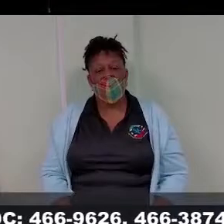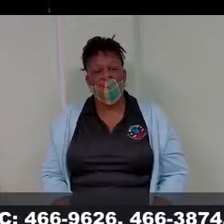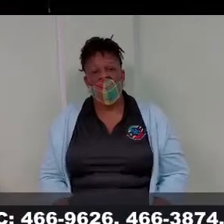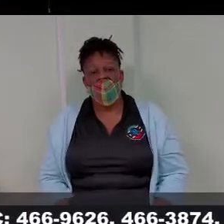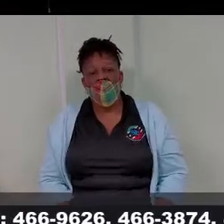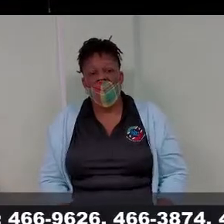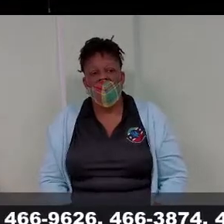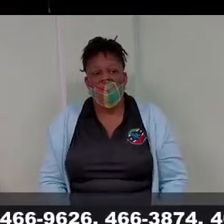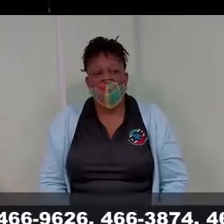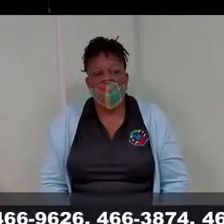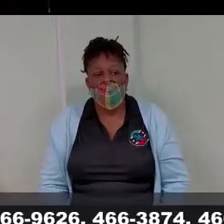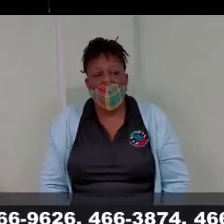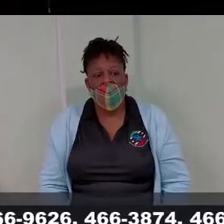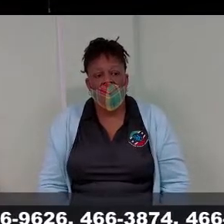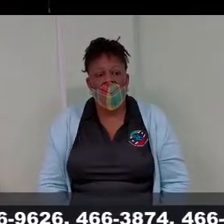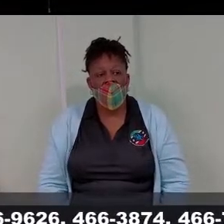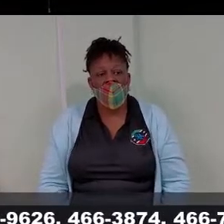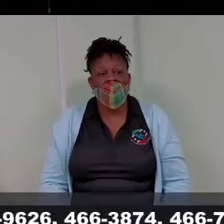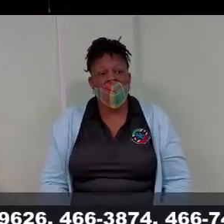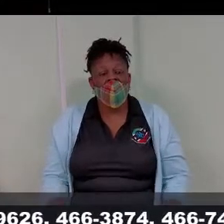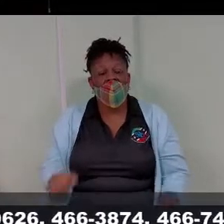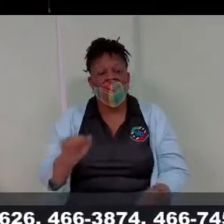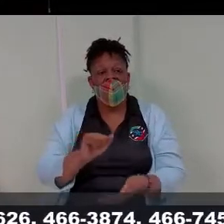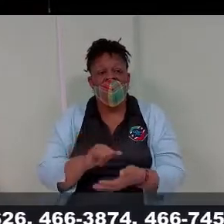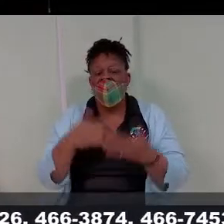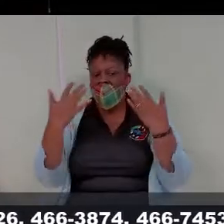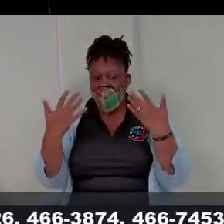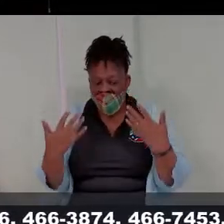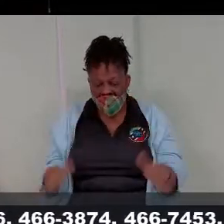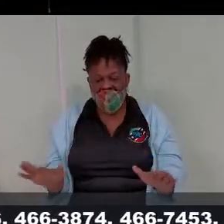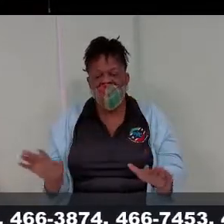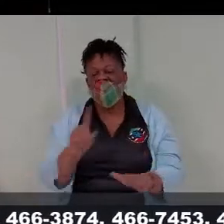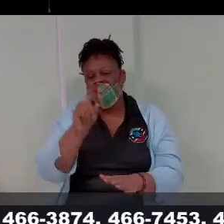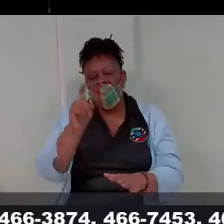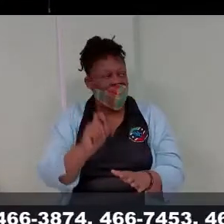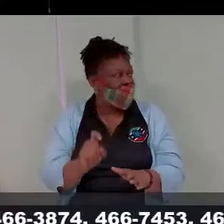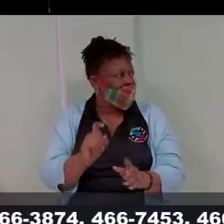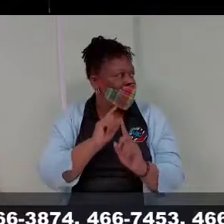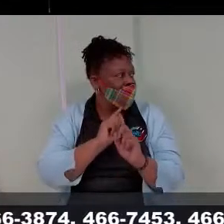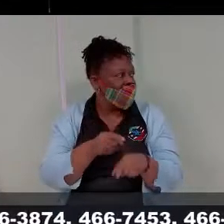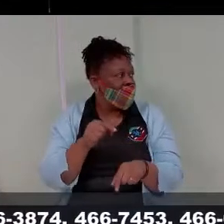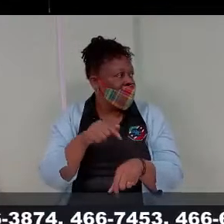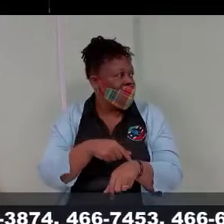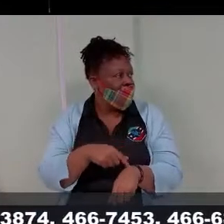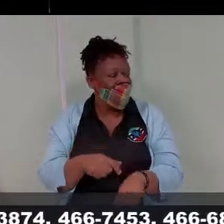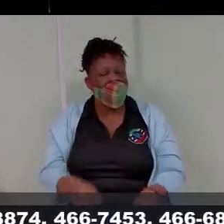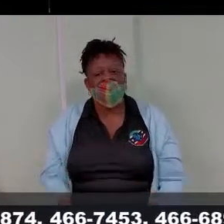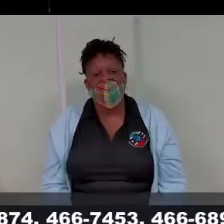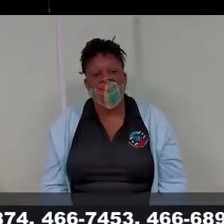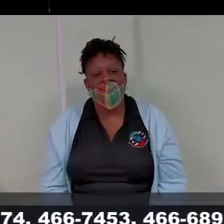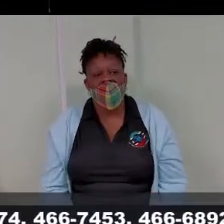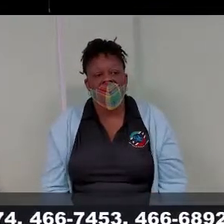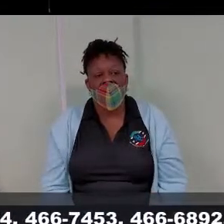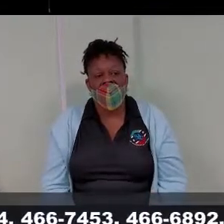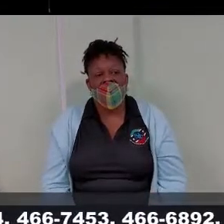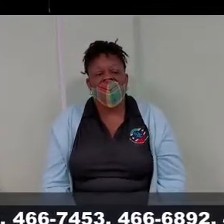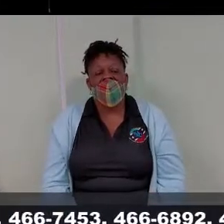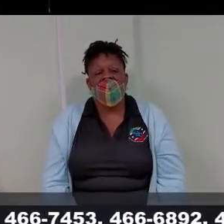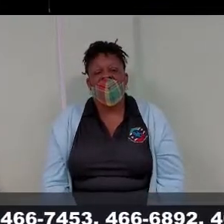That brings us to the end of our question and answer segment. We have been blessed with a visit from